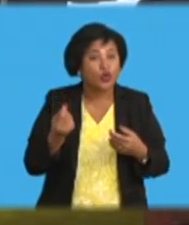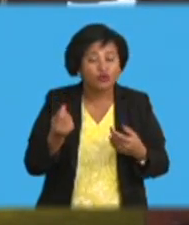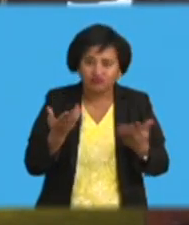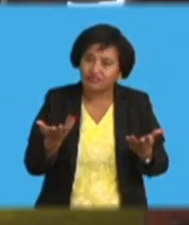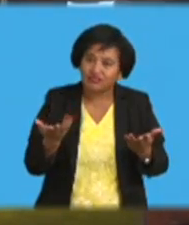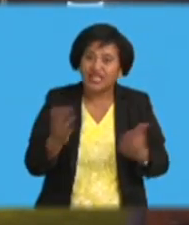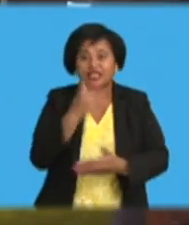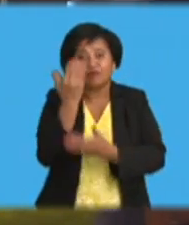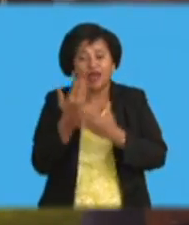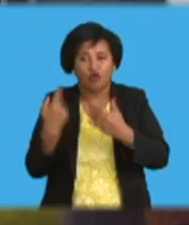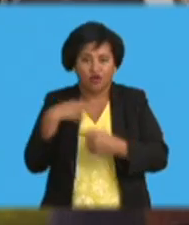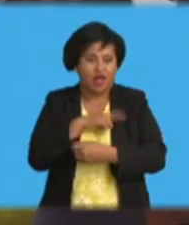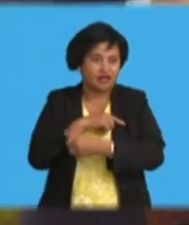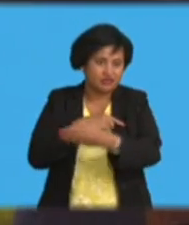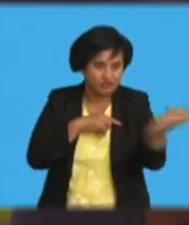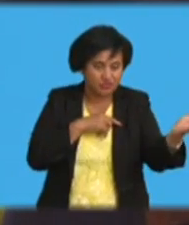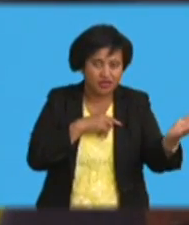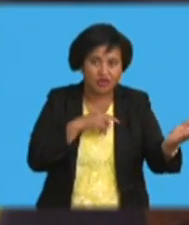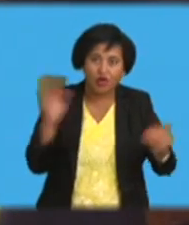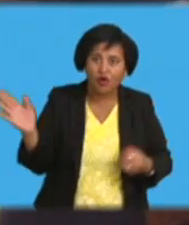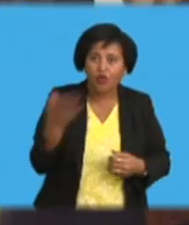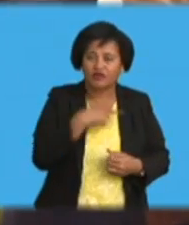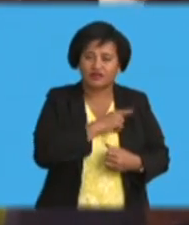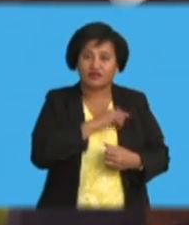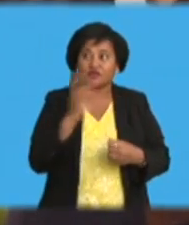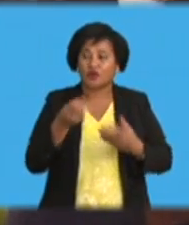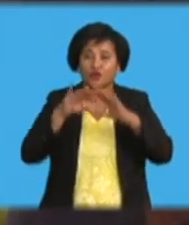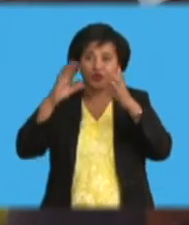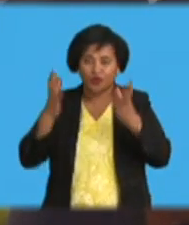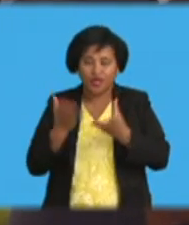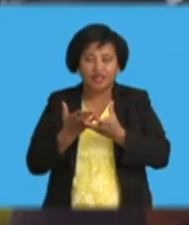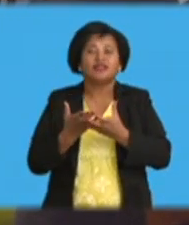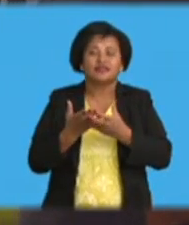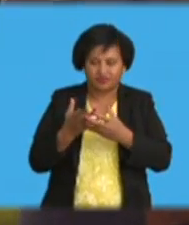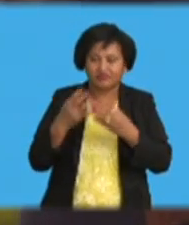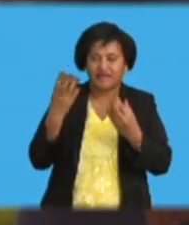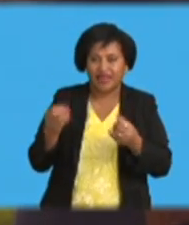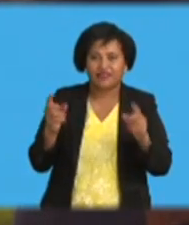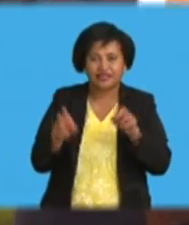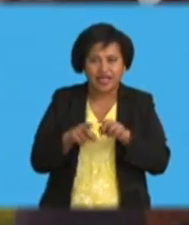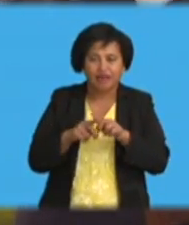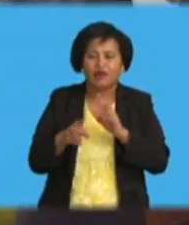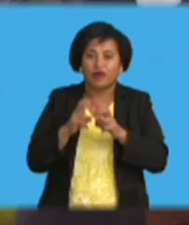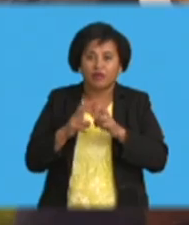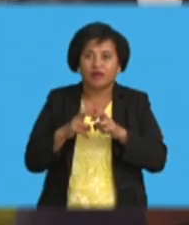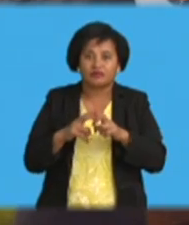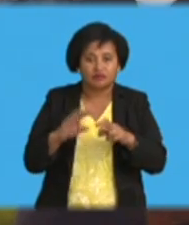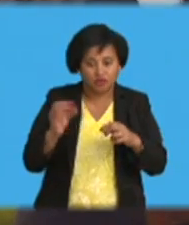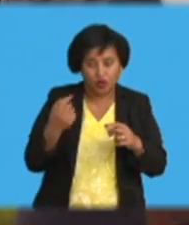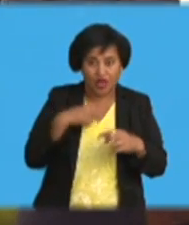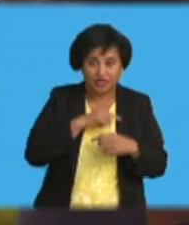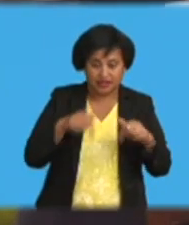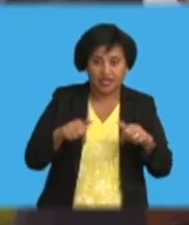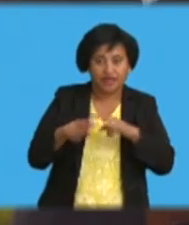us. So the world is waking up to this problem, Madam Speaker, and we in Fiji need to wake up to this problem as well. Because Fijians